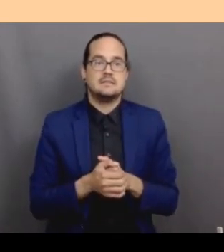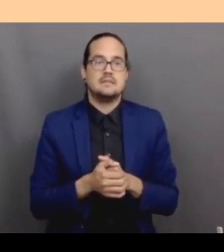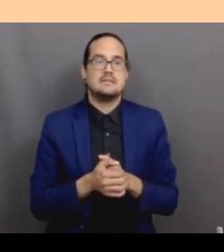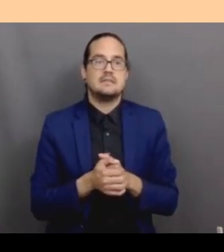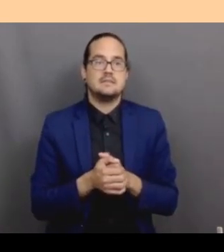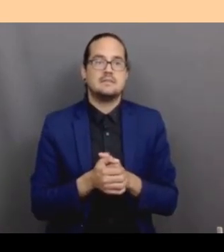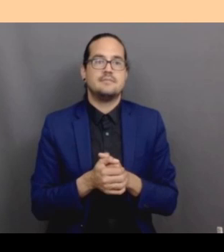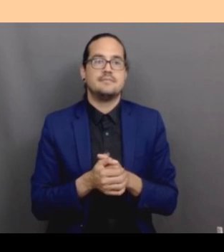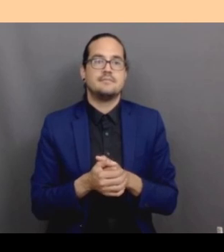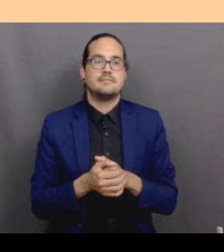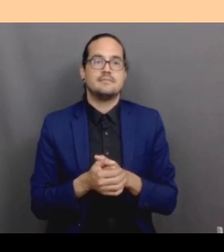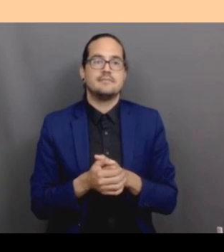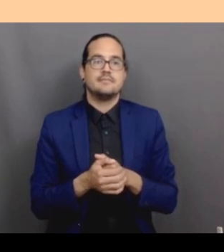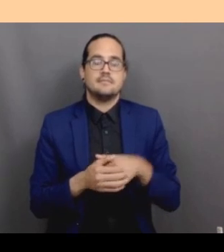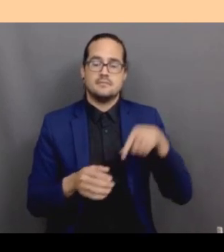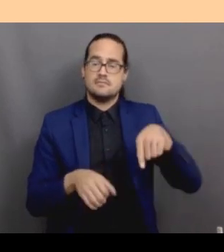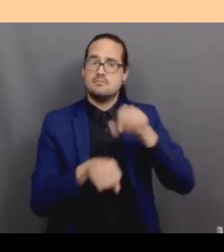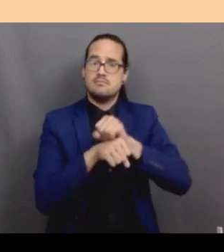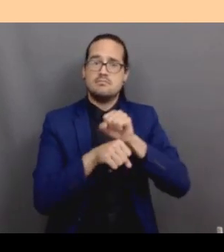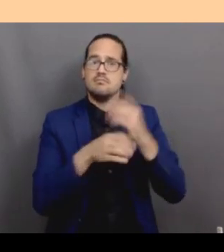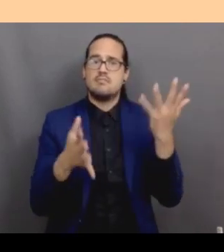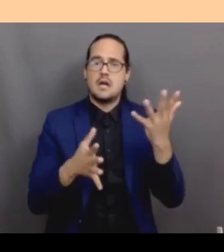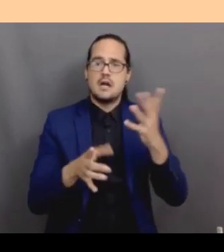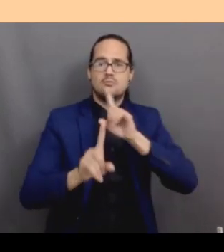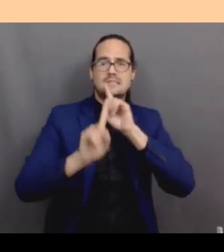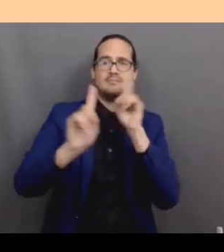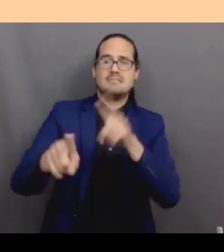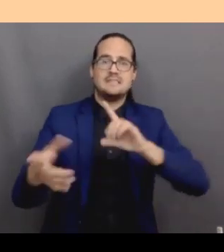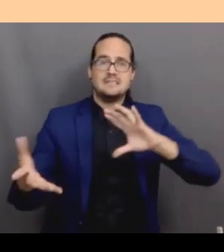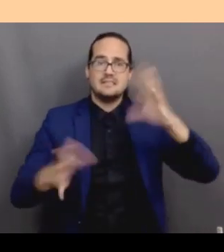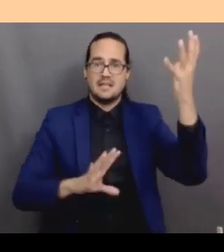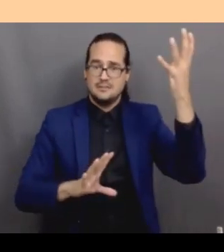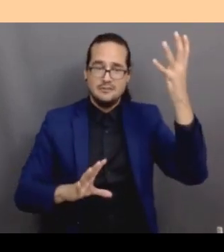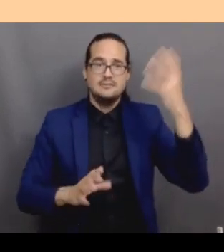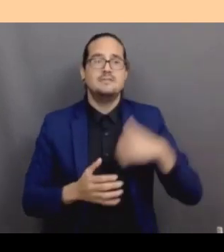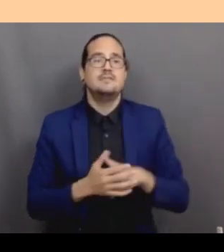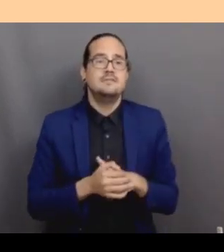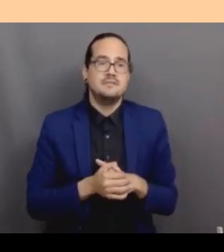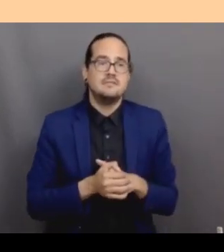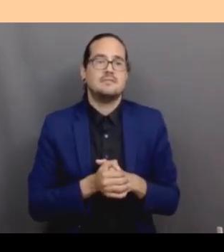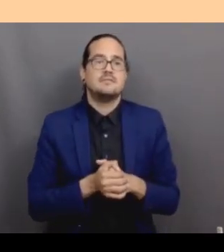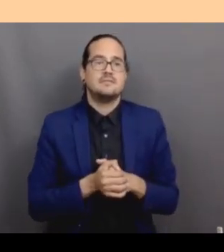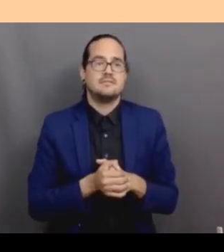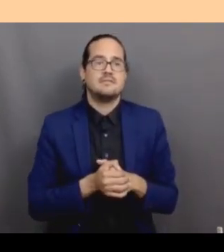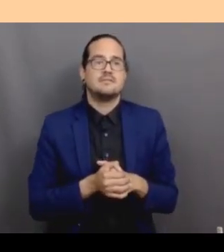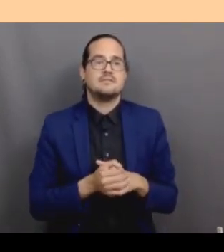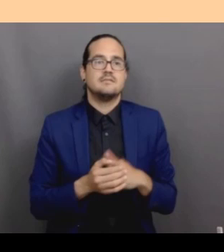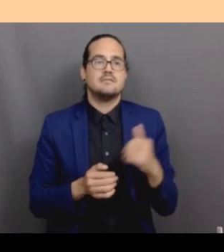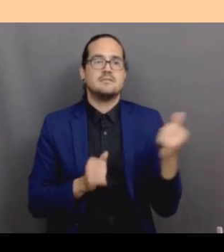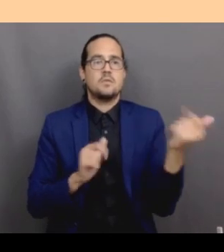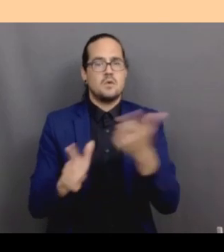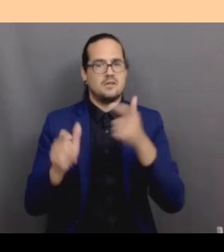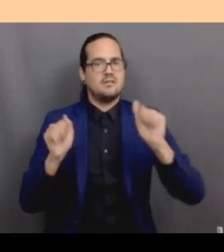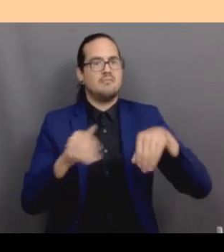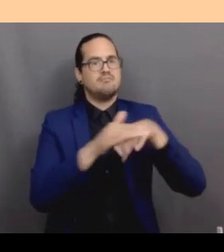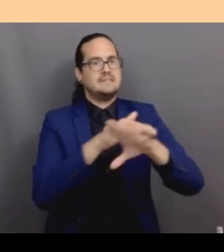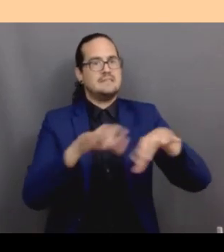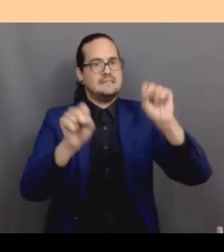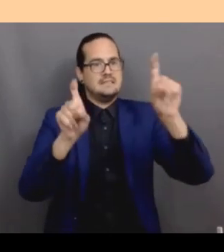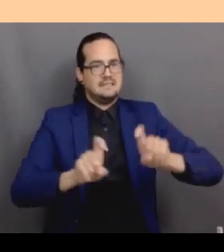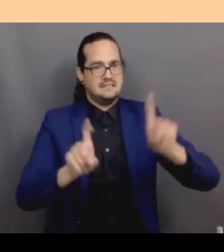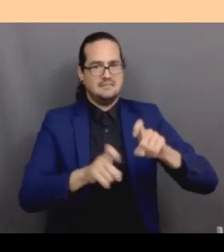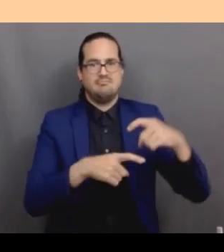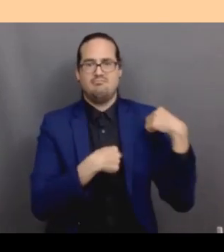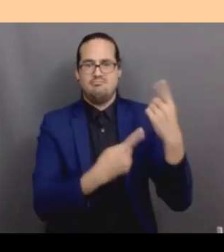our vulnerable populations, those prioritized populations, have access to testing. And I'm already proud, as you mentioned, we've already tested more than